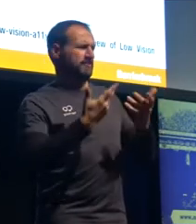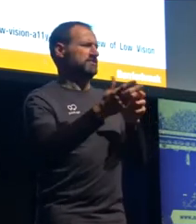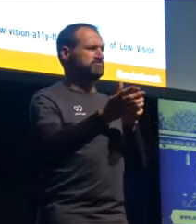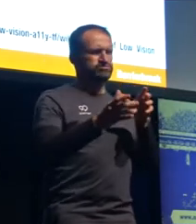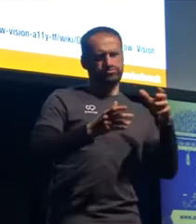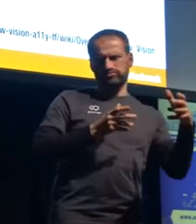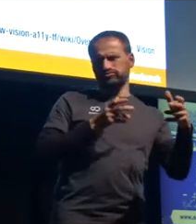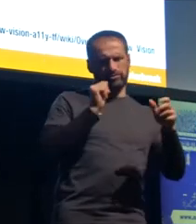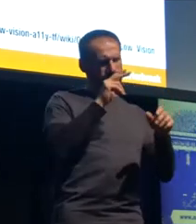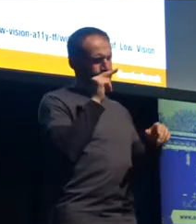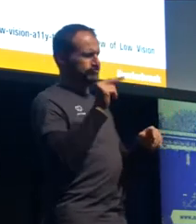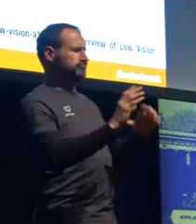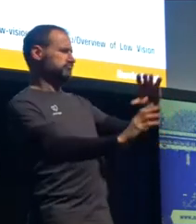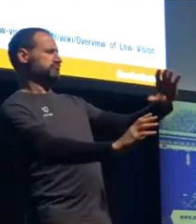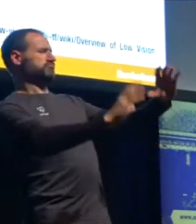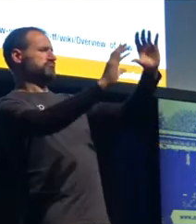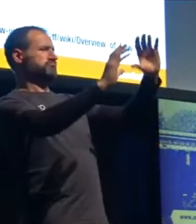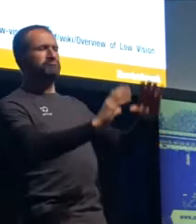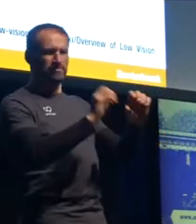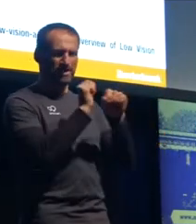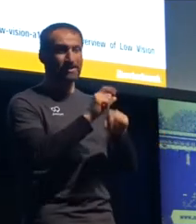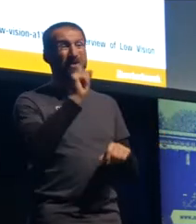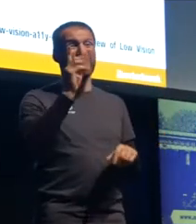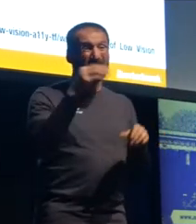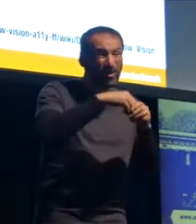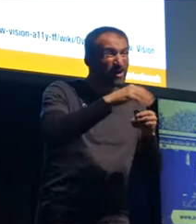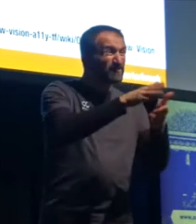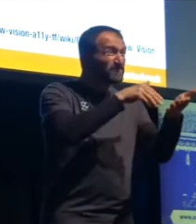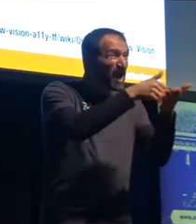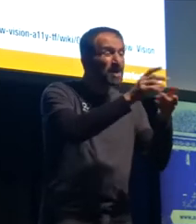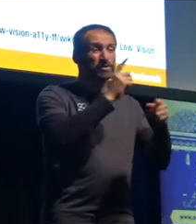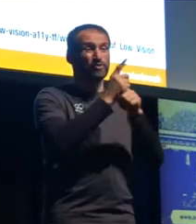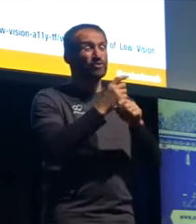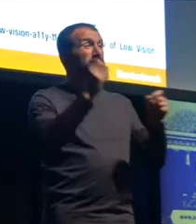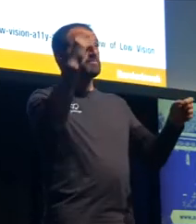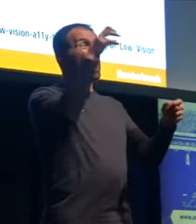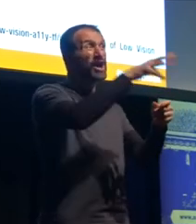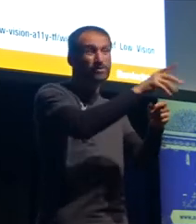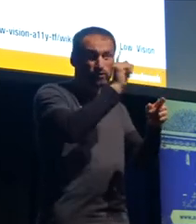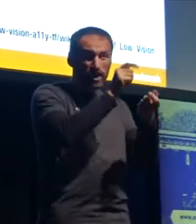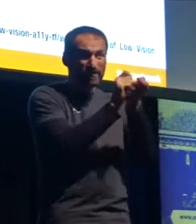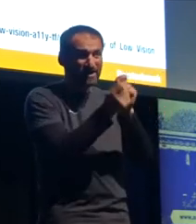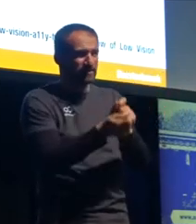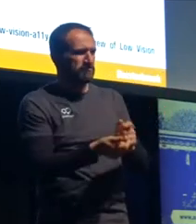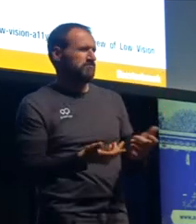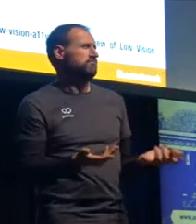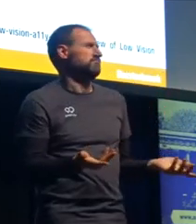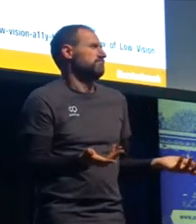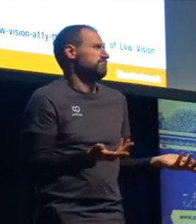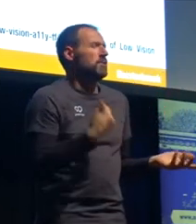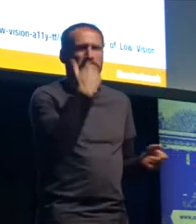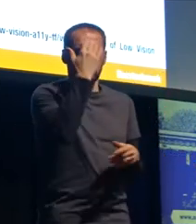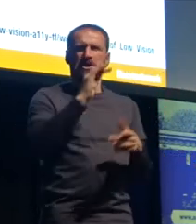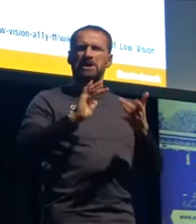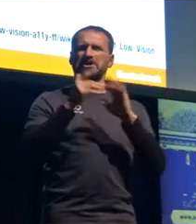change the illumination, magnification, and color somehow. So I said, can the web do that? Let's